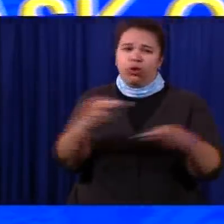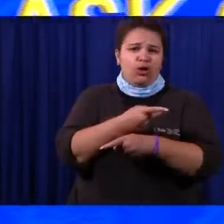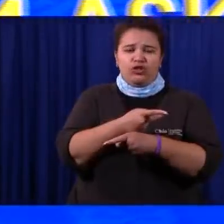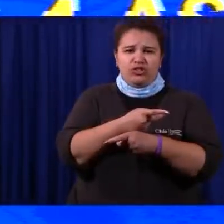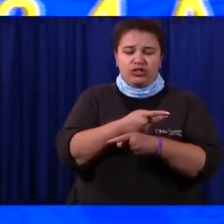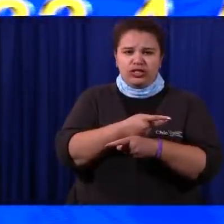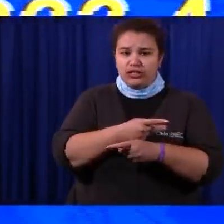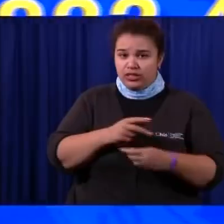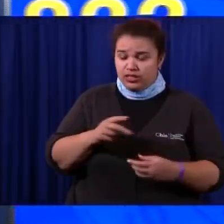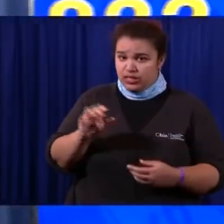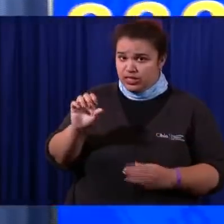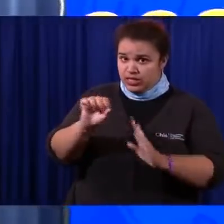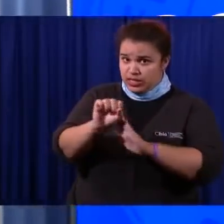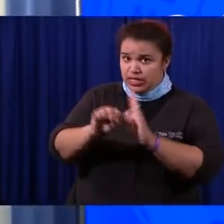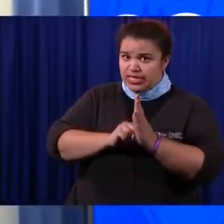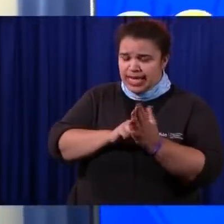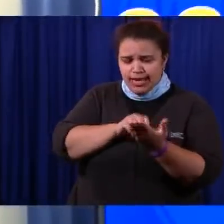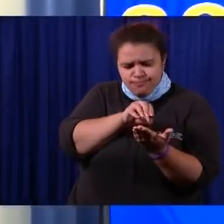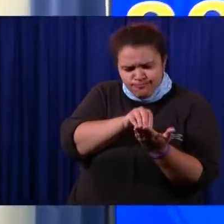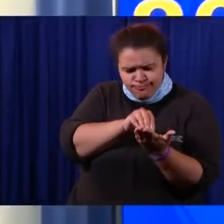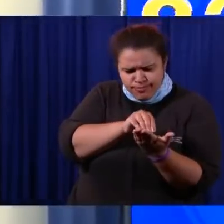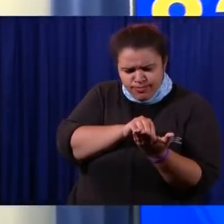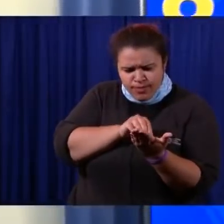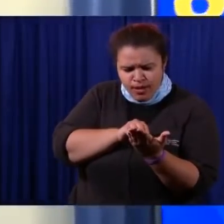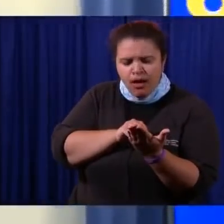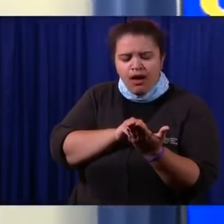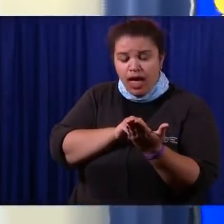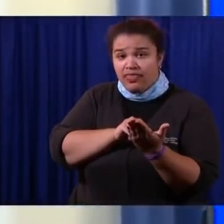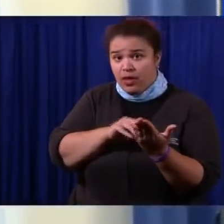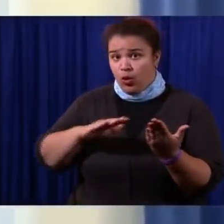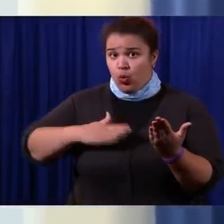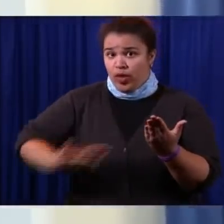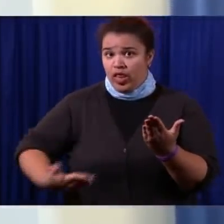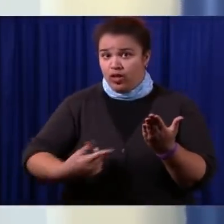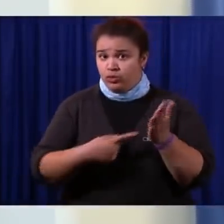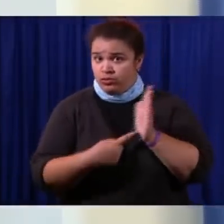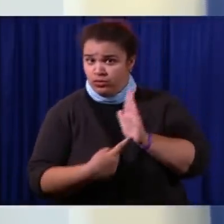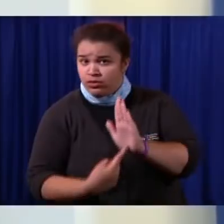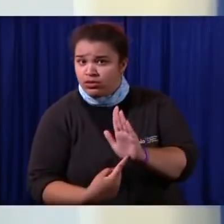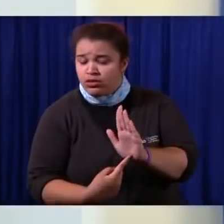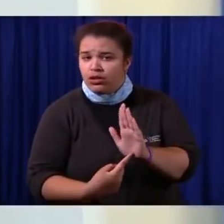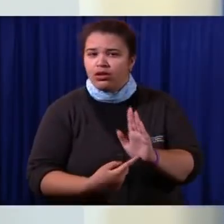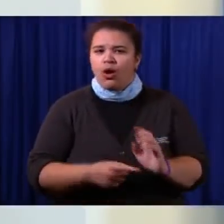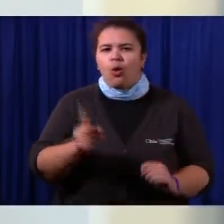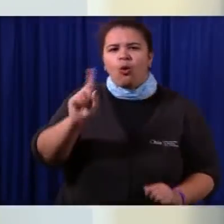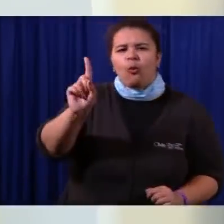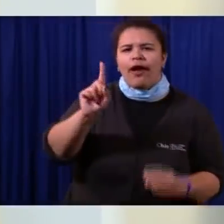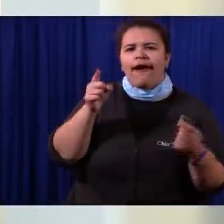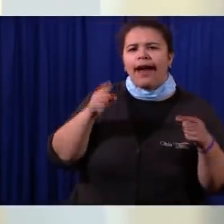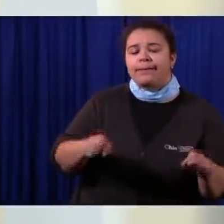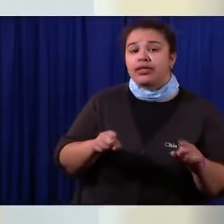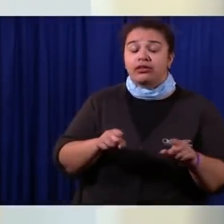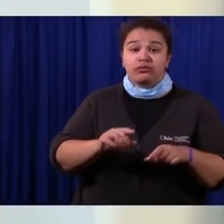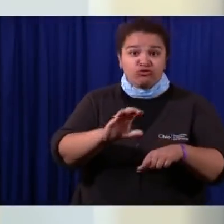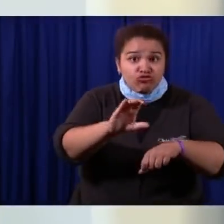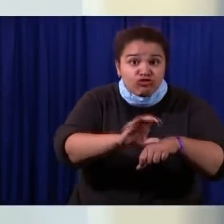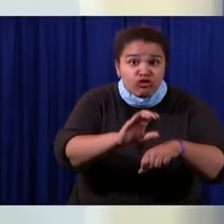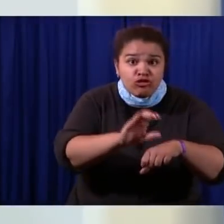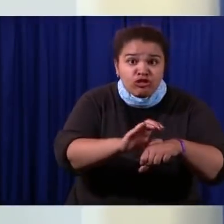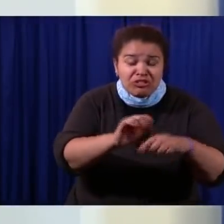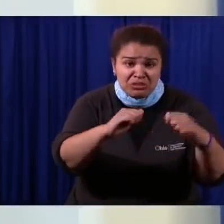extent is the state willing to release information about specific outbreaks? Are people getting sick at churches, at bars, at